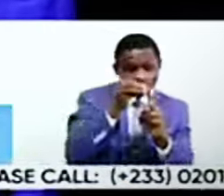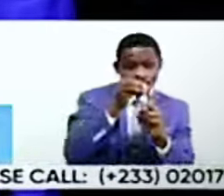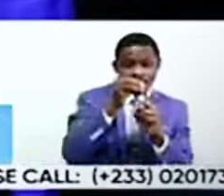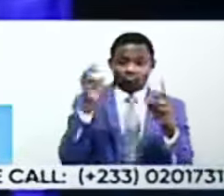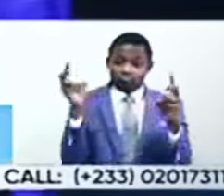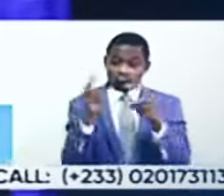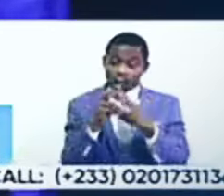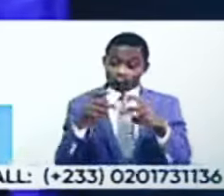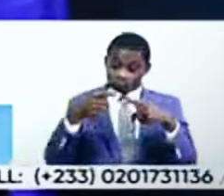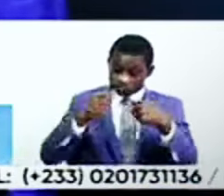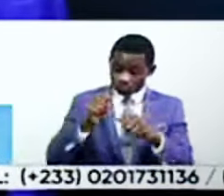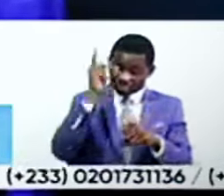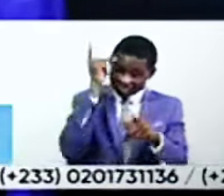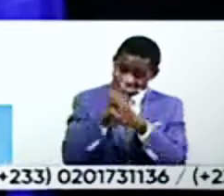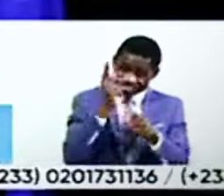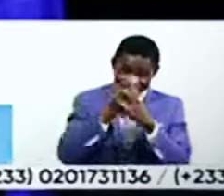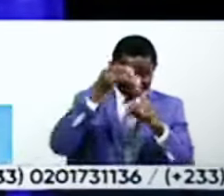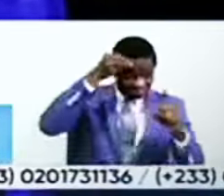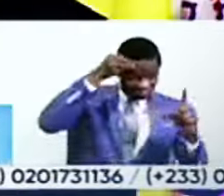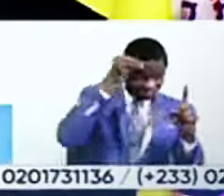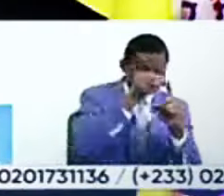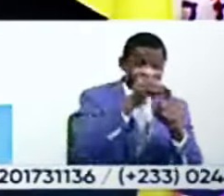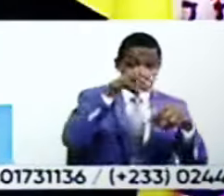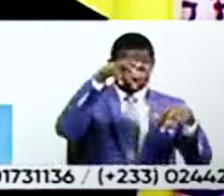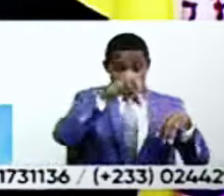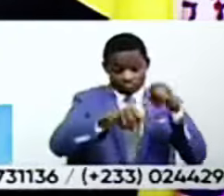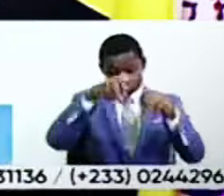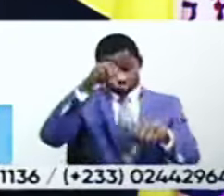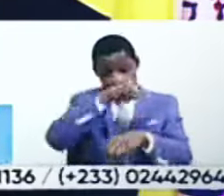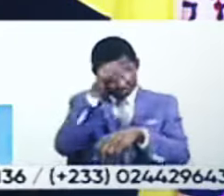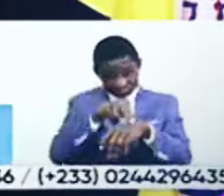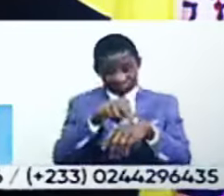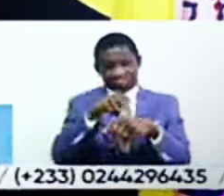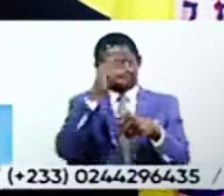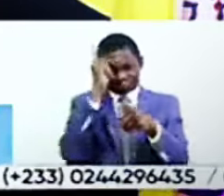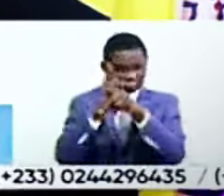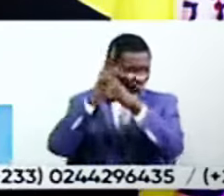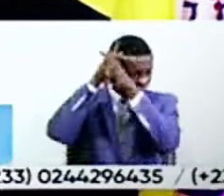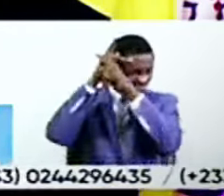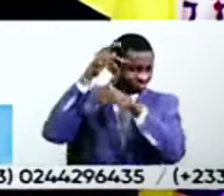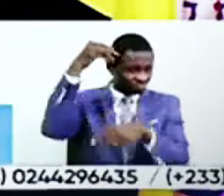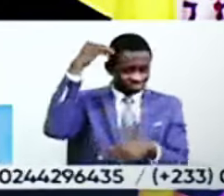I'll continue with living a victorious Christian